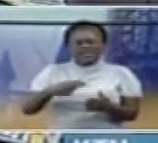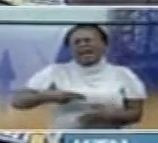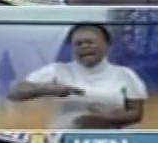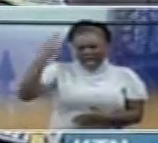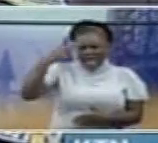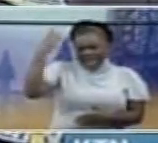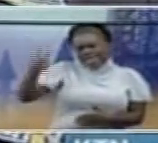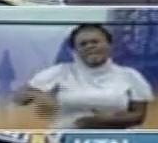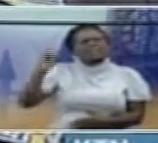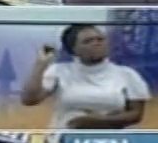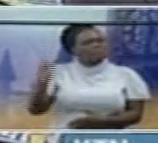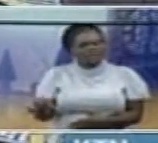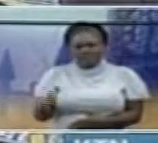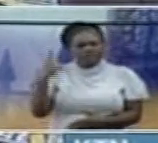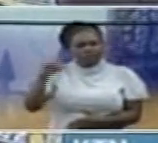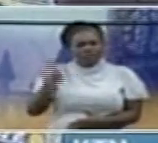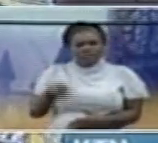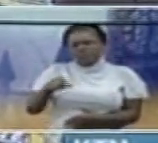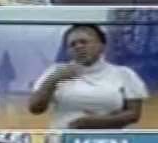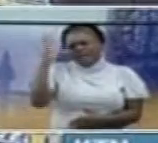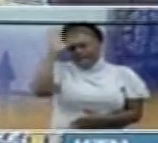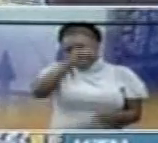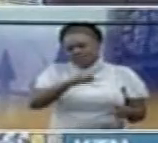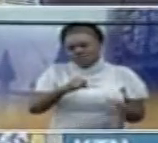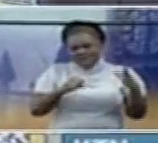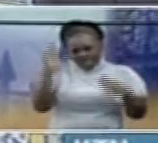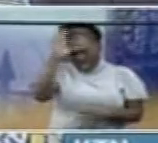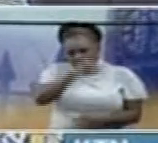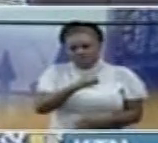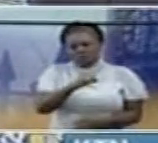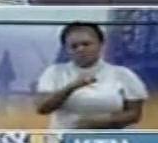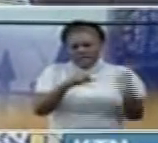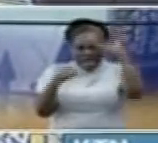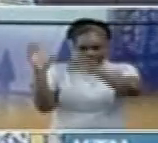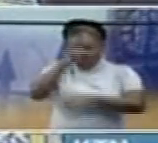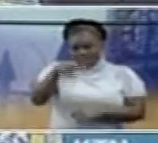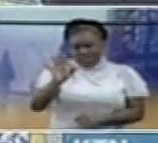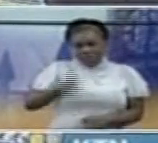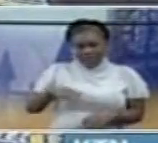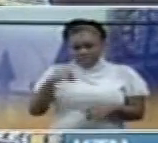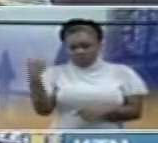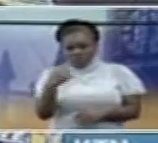to bear. We assume that it's just for women. We assume it's for mothers. We assume it's for anyone who